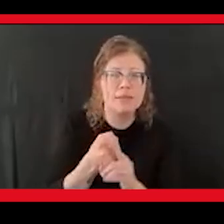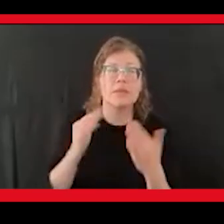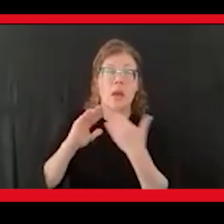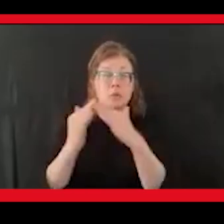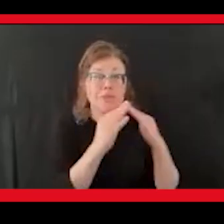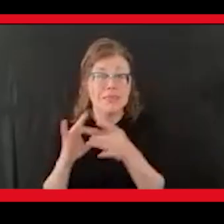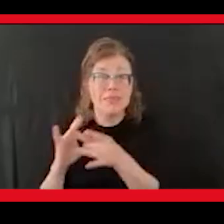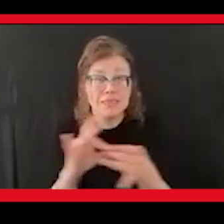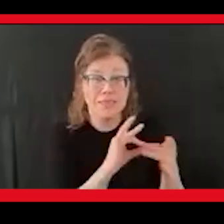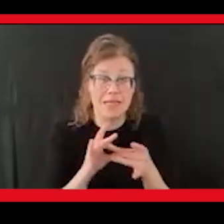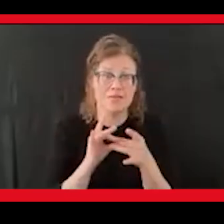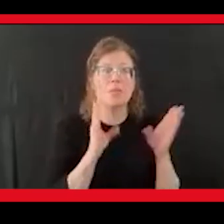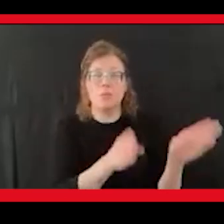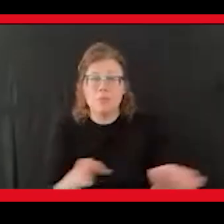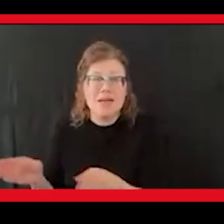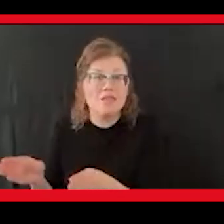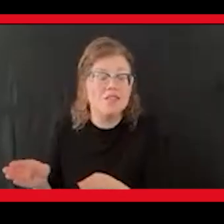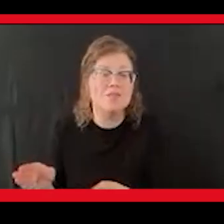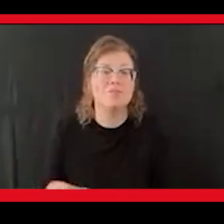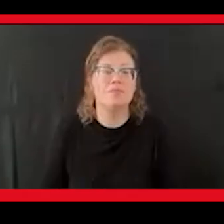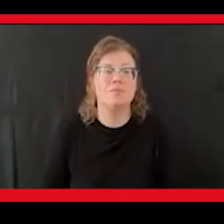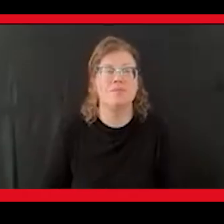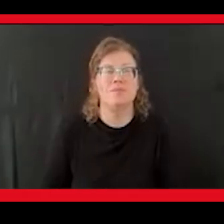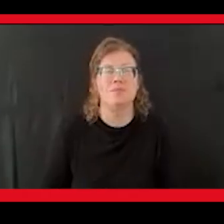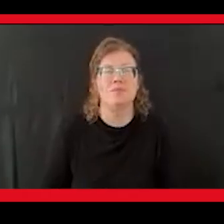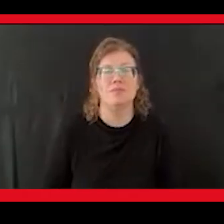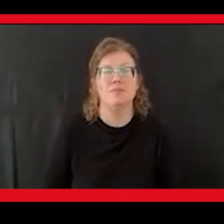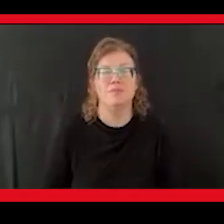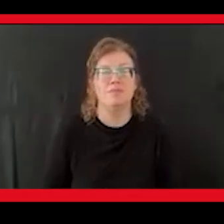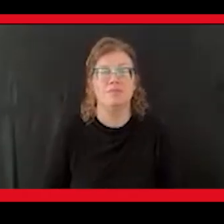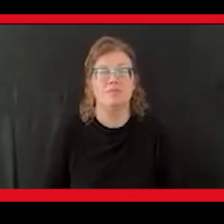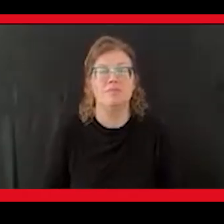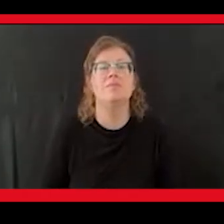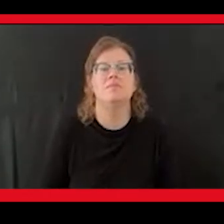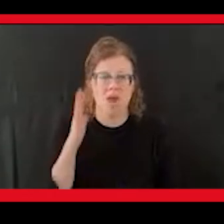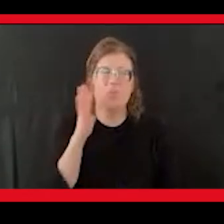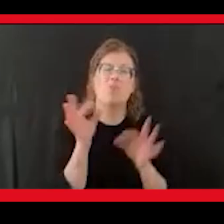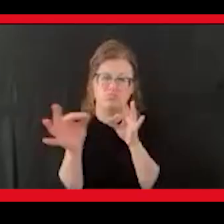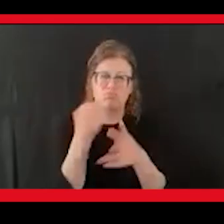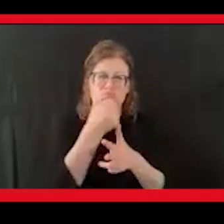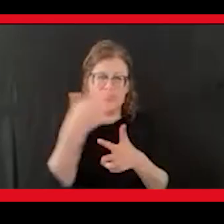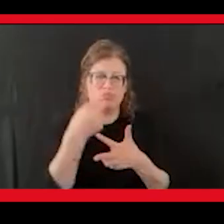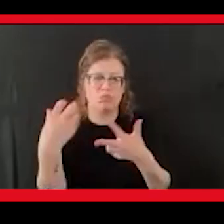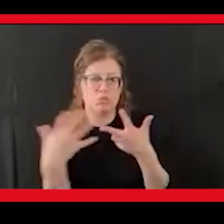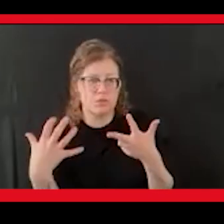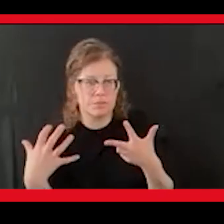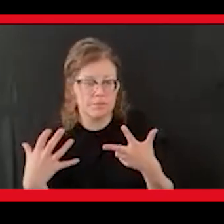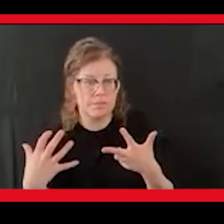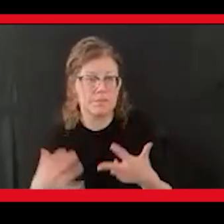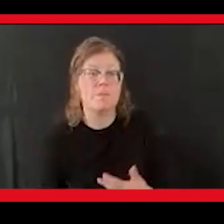I'll be reviewing each category in depth, but here is a brief note on the scoring